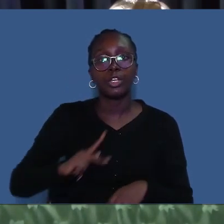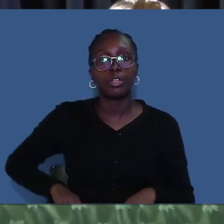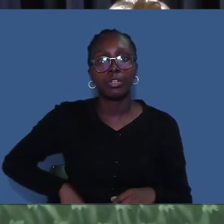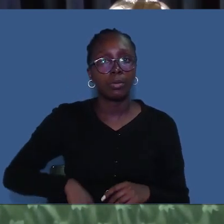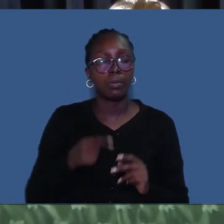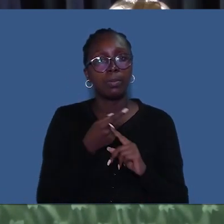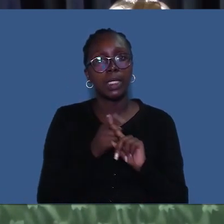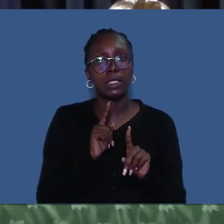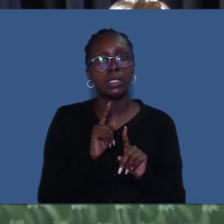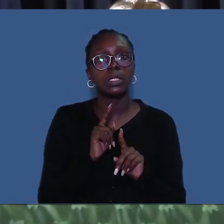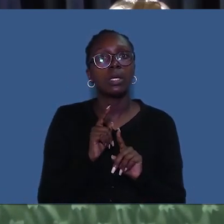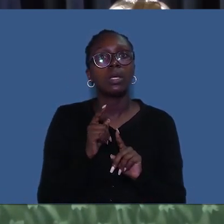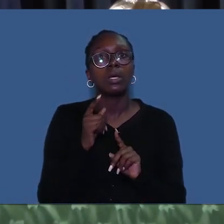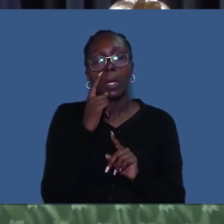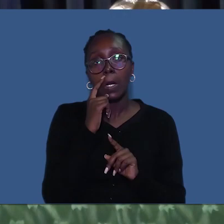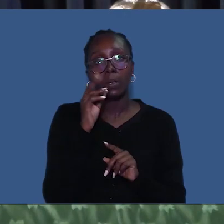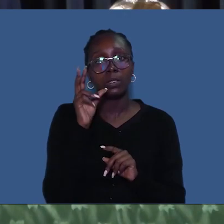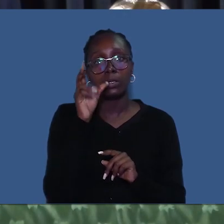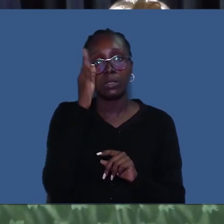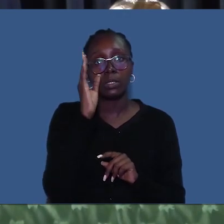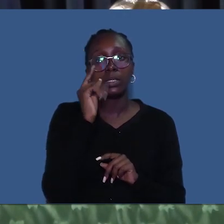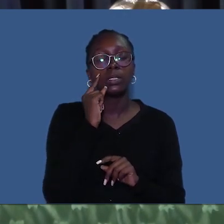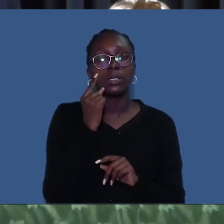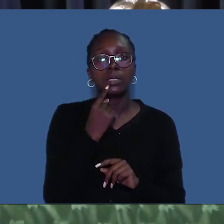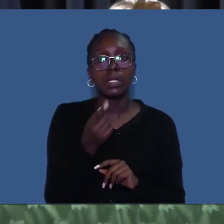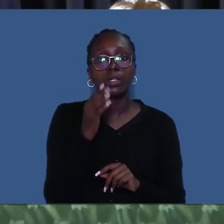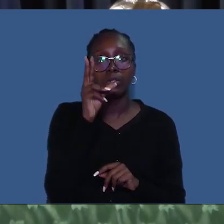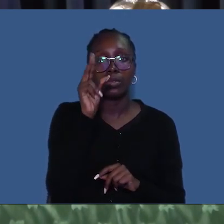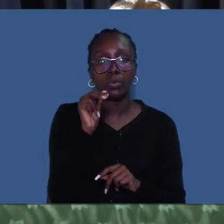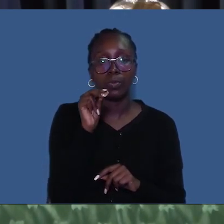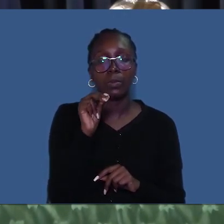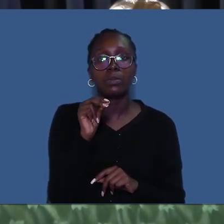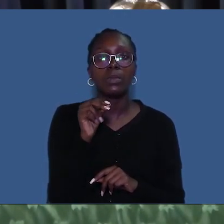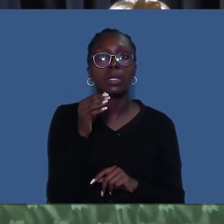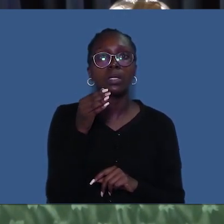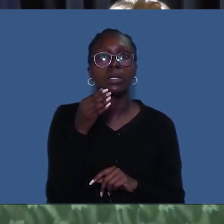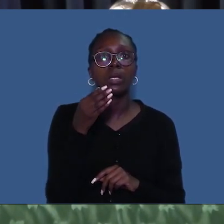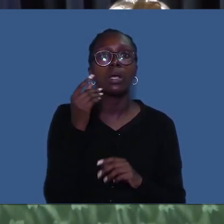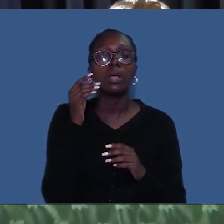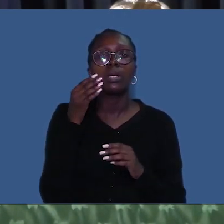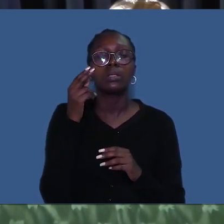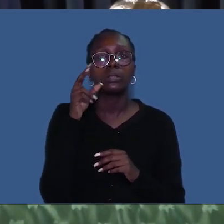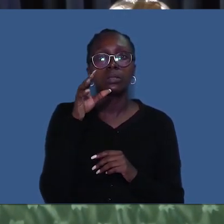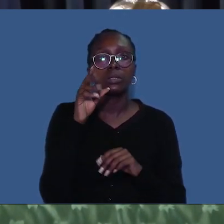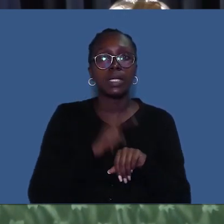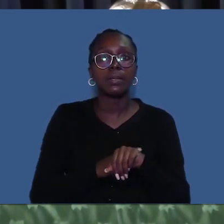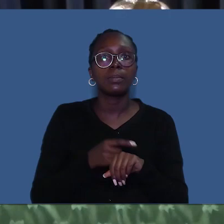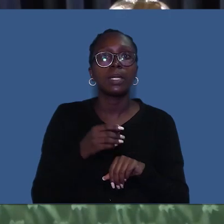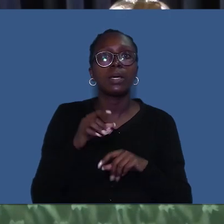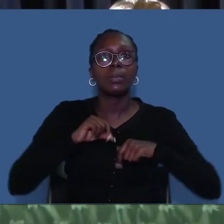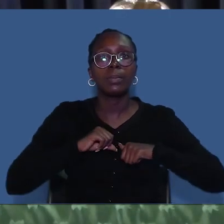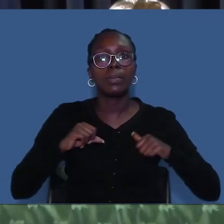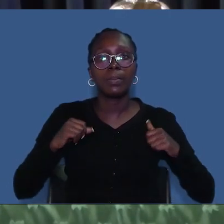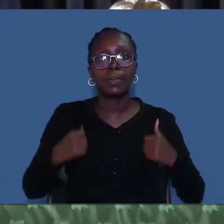leader. God, however, told Samuel not to look at Eliab's appearances or at the height of his